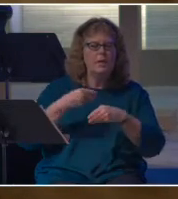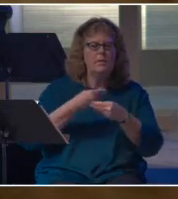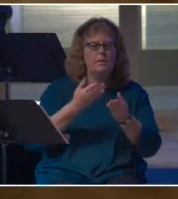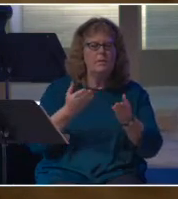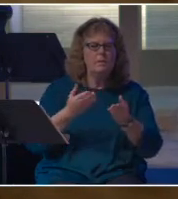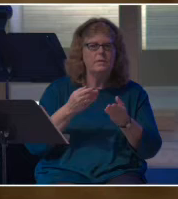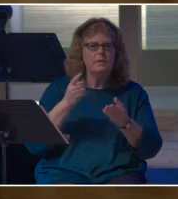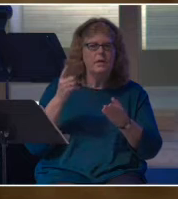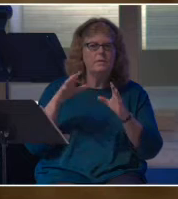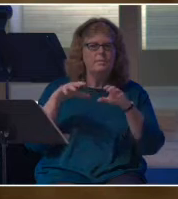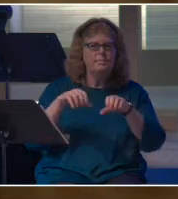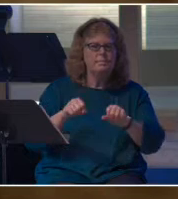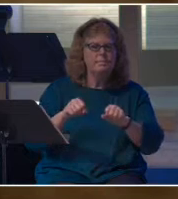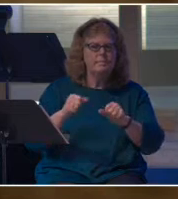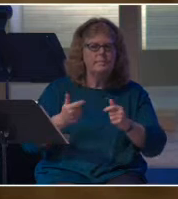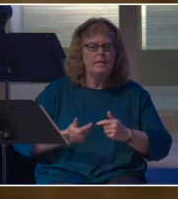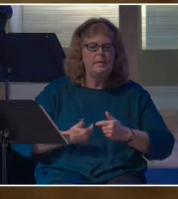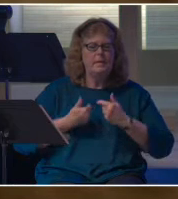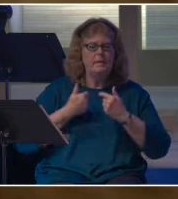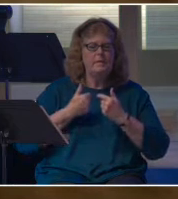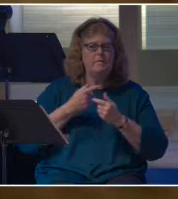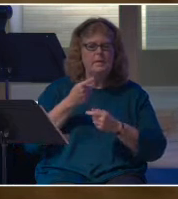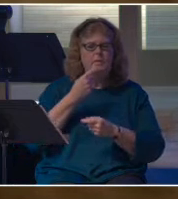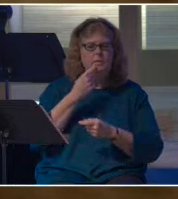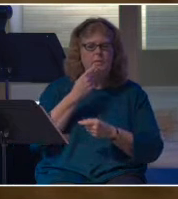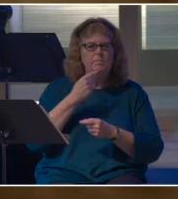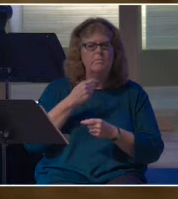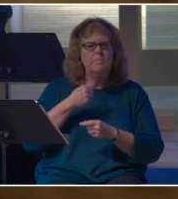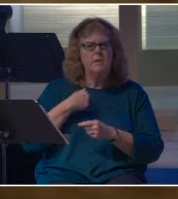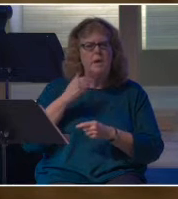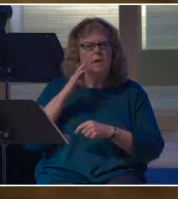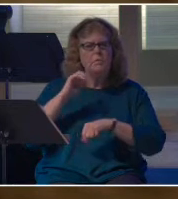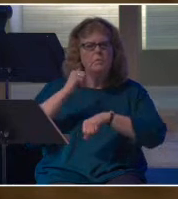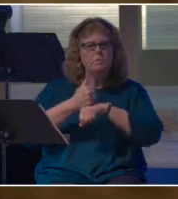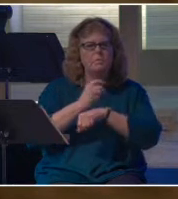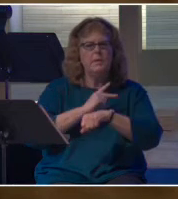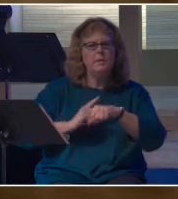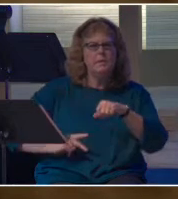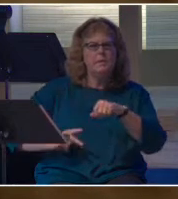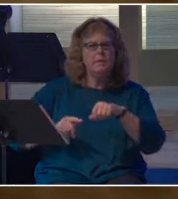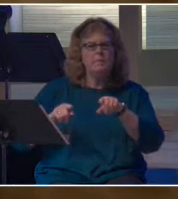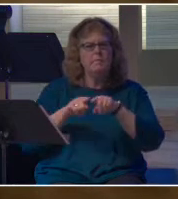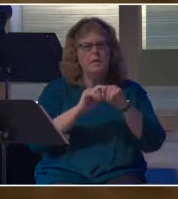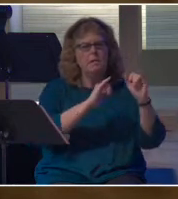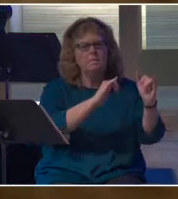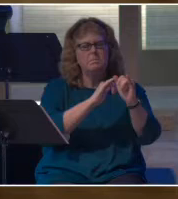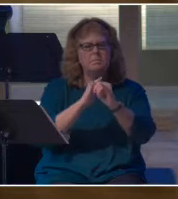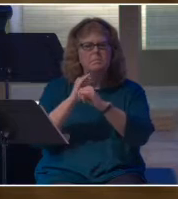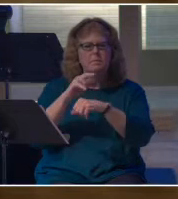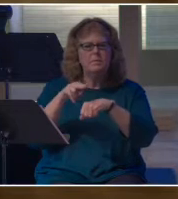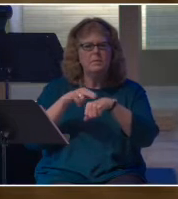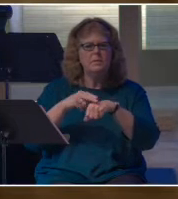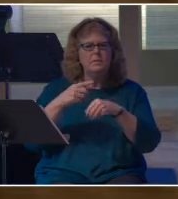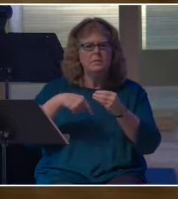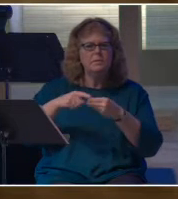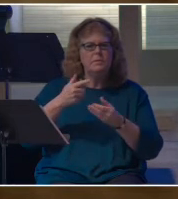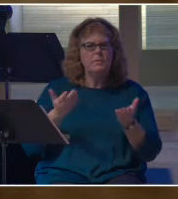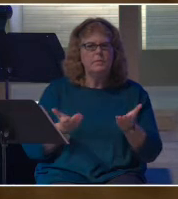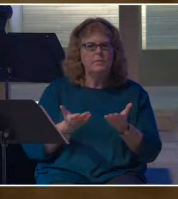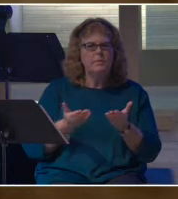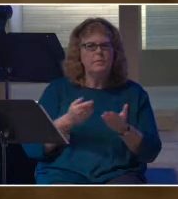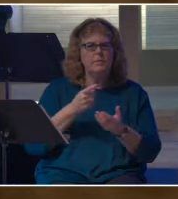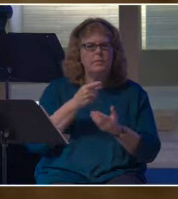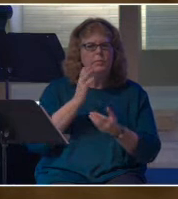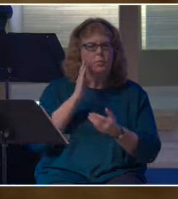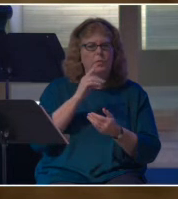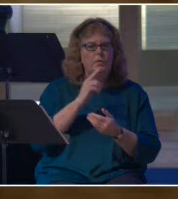and you possess it and live in it, and you say, I will set a king over me like all the nations who are around me, you shall